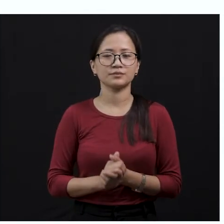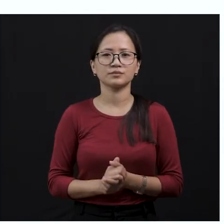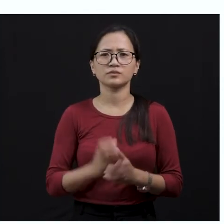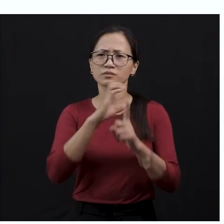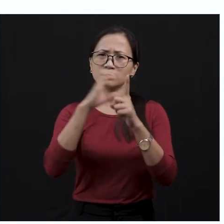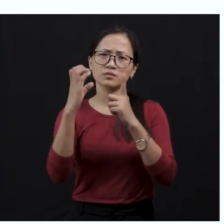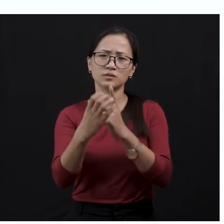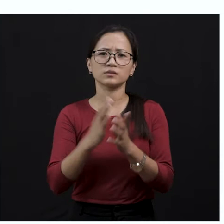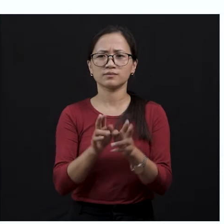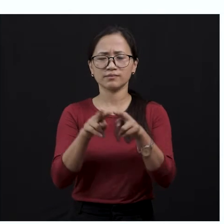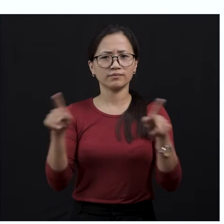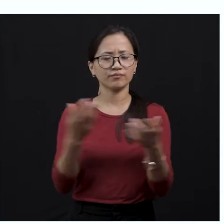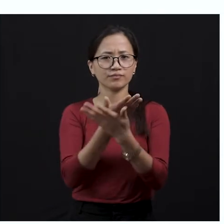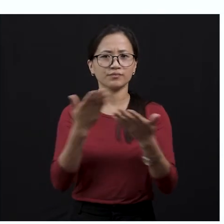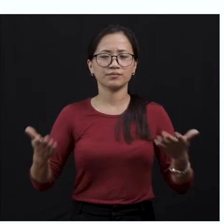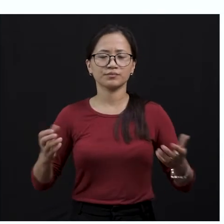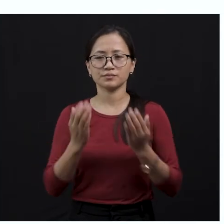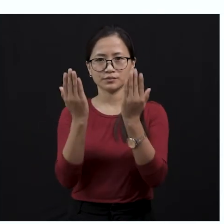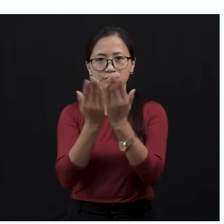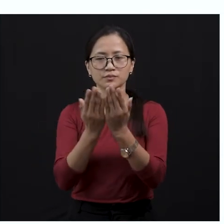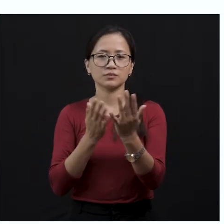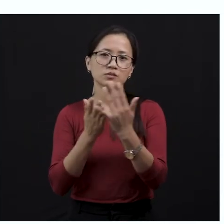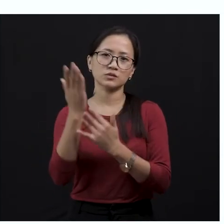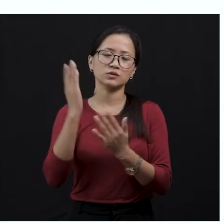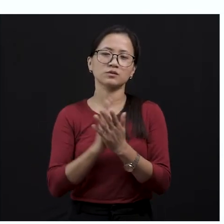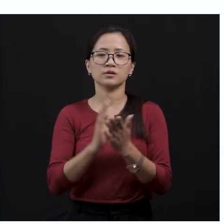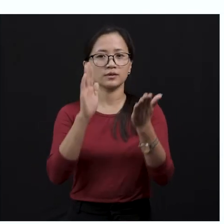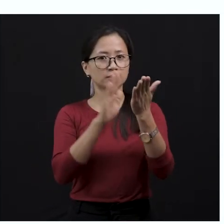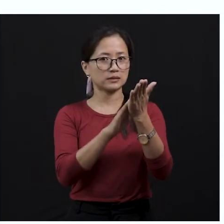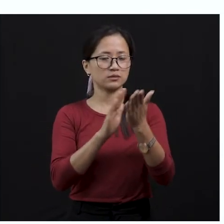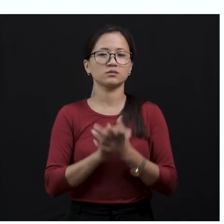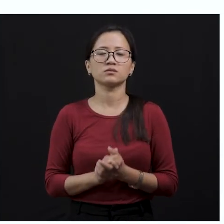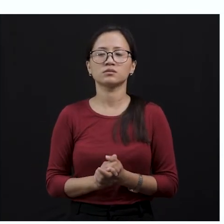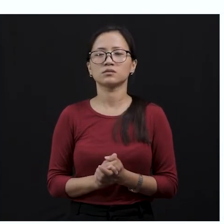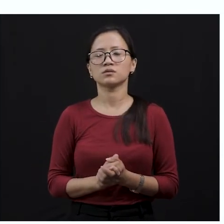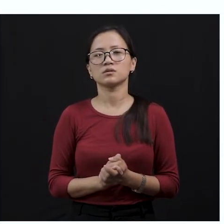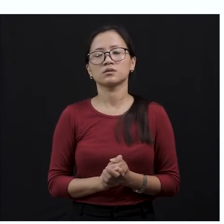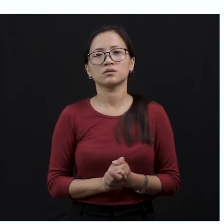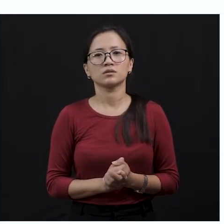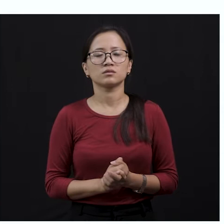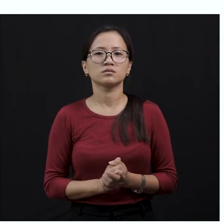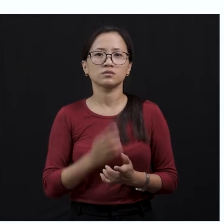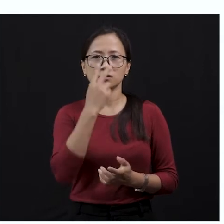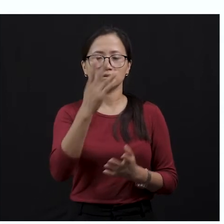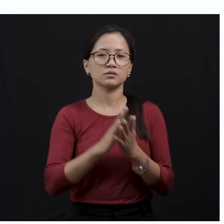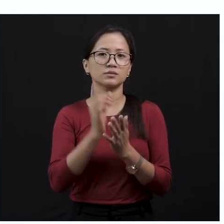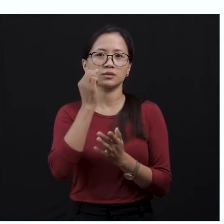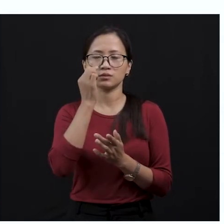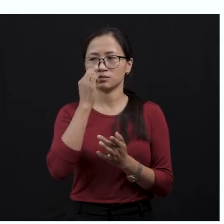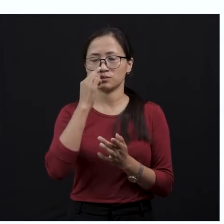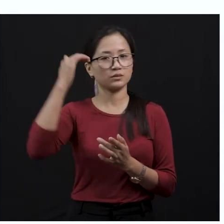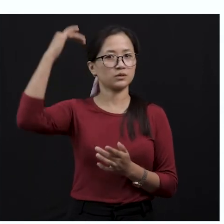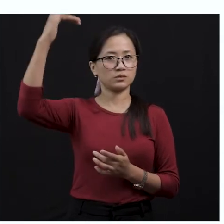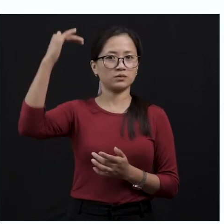their culture. Different things can be studied through their scripts. Now, what you see behind me is a woman, right? So it